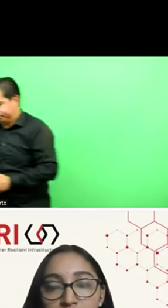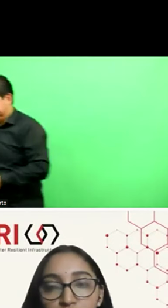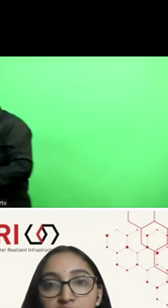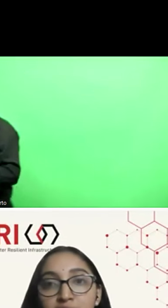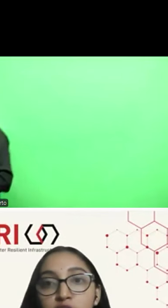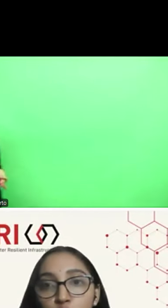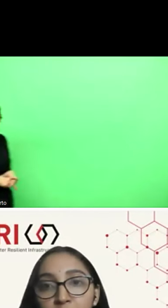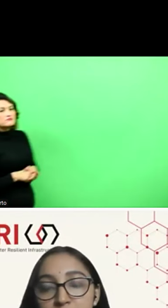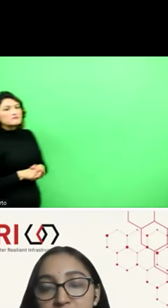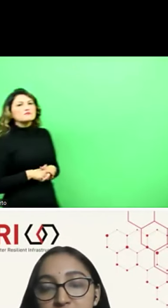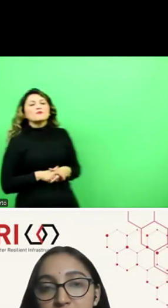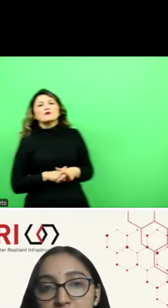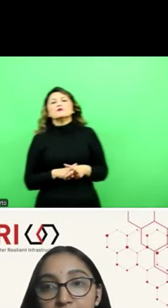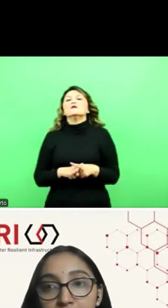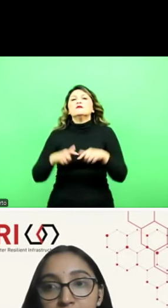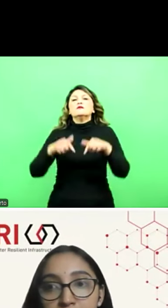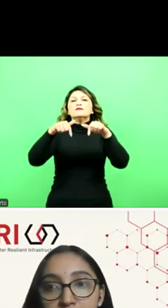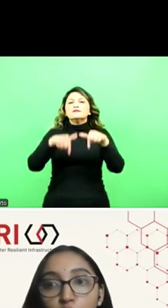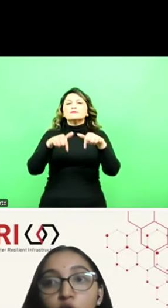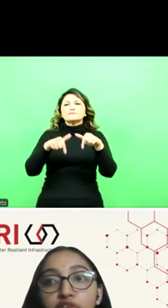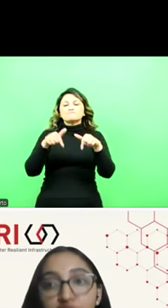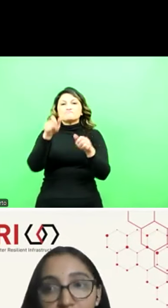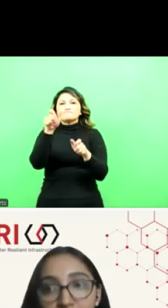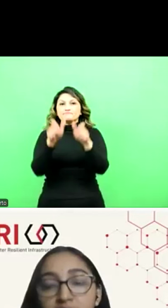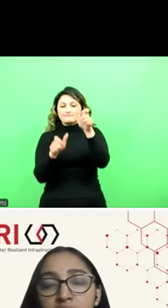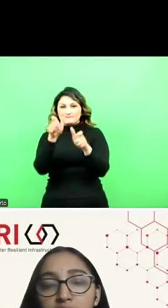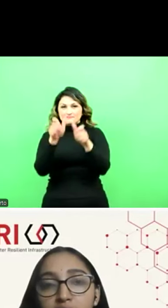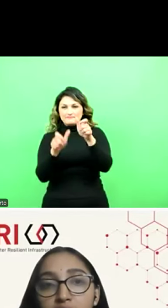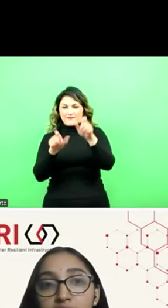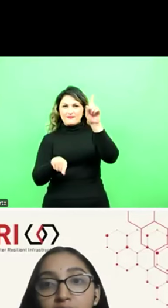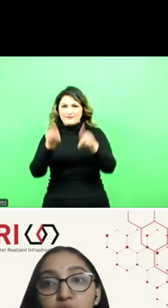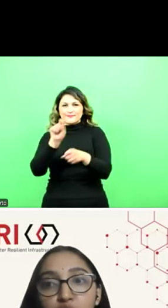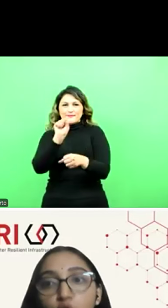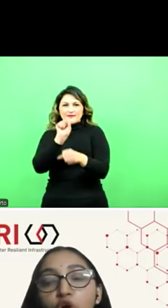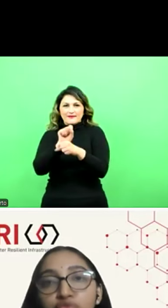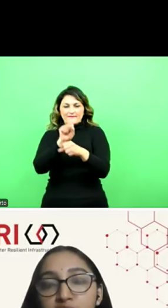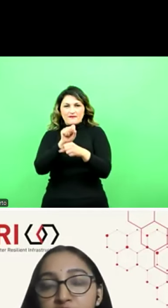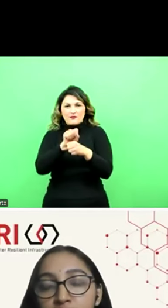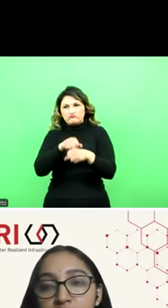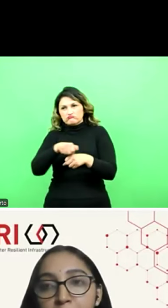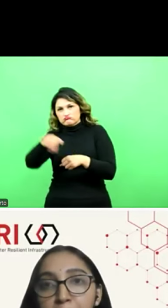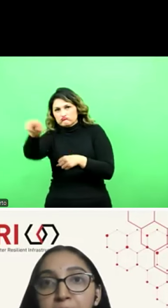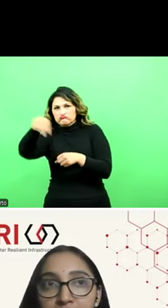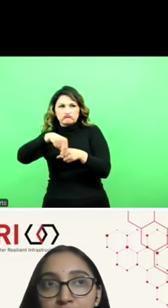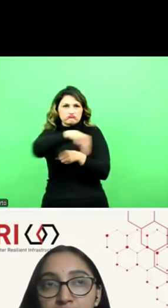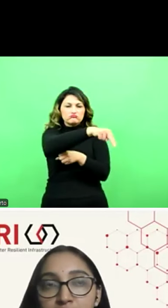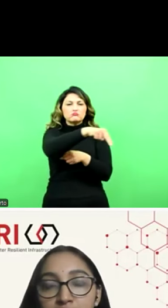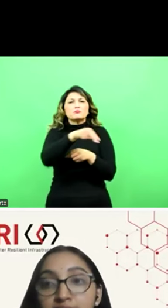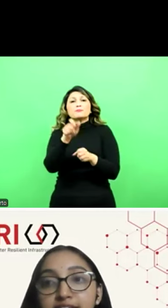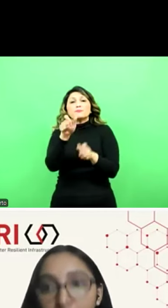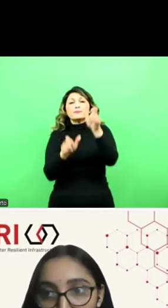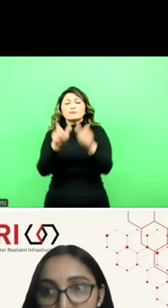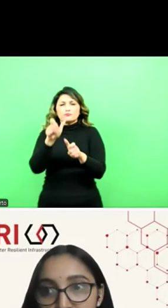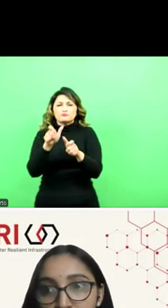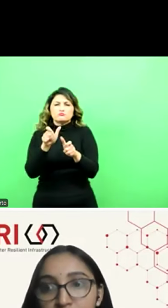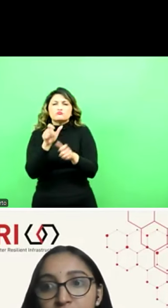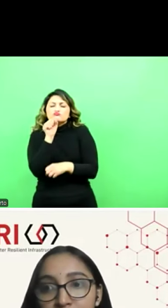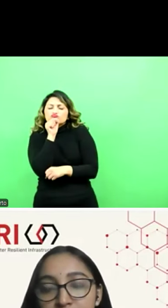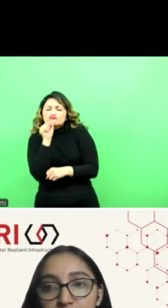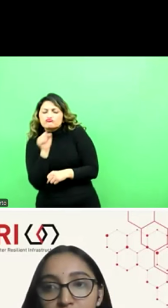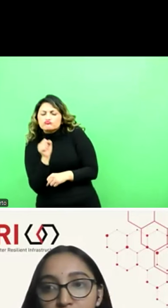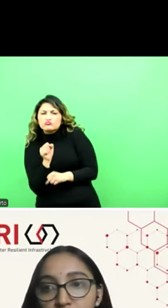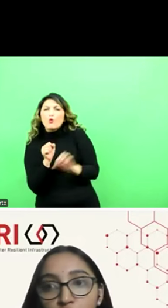the vulnerable group, especially elderly or women, commute often during the peak heat hours. That